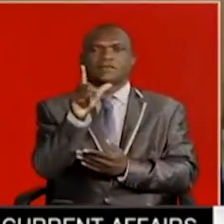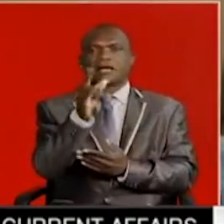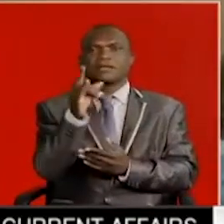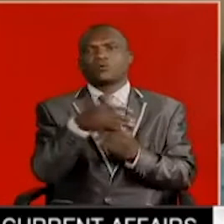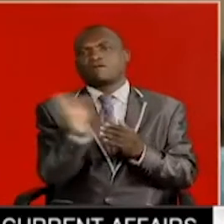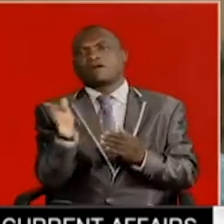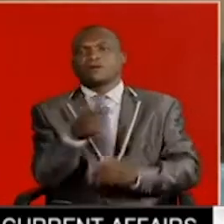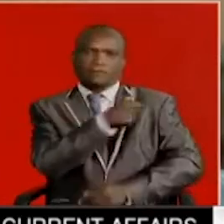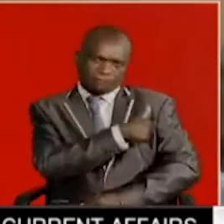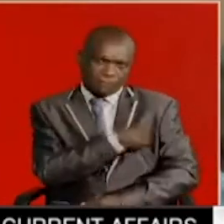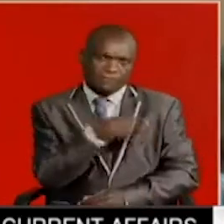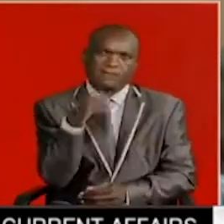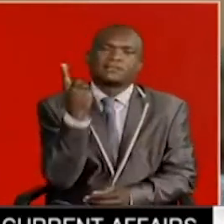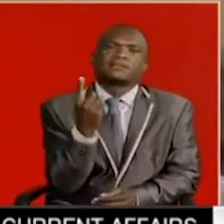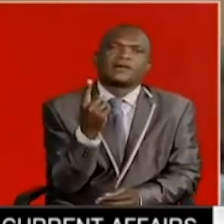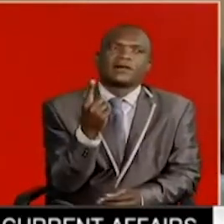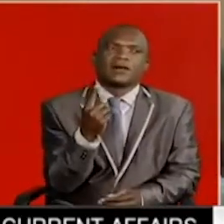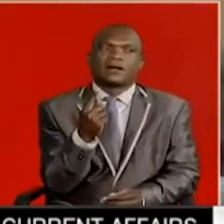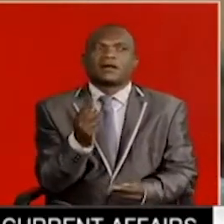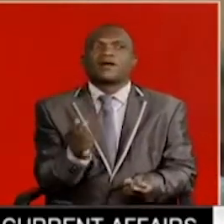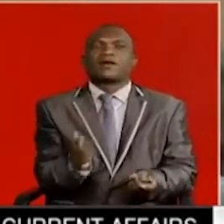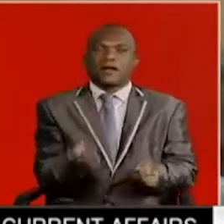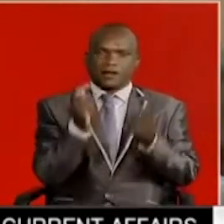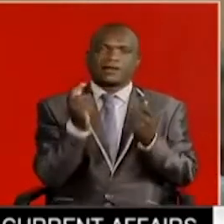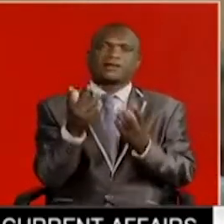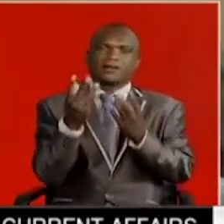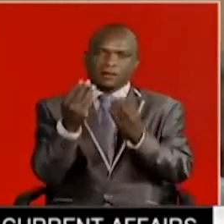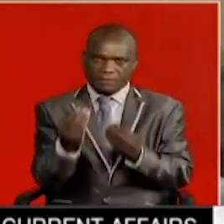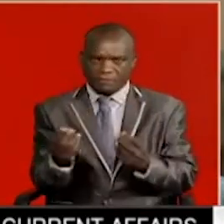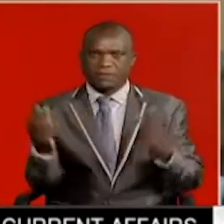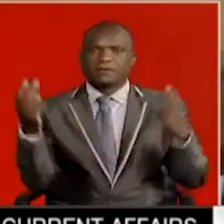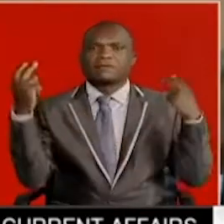that, we have Zimra,